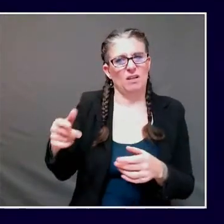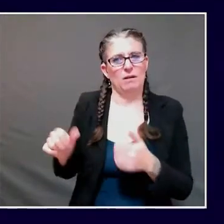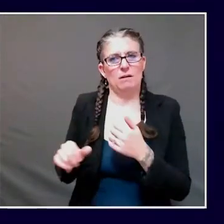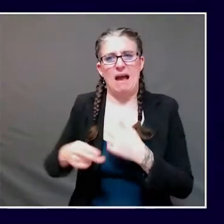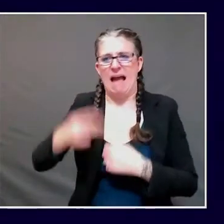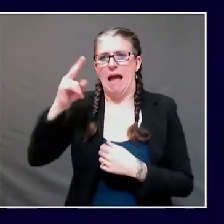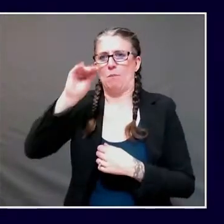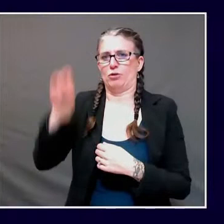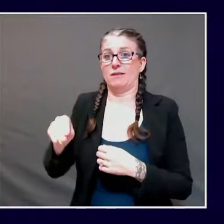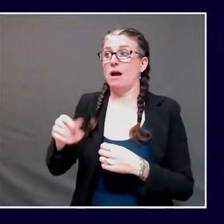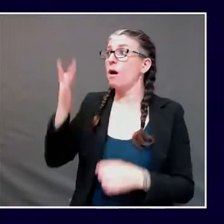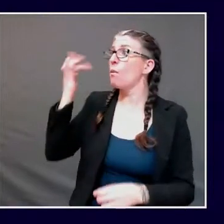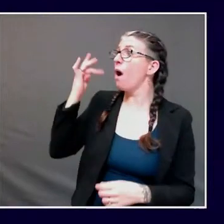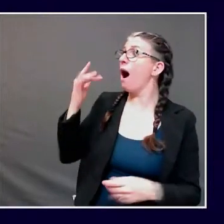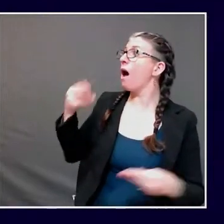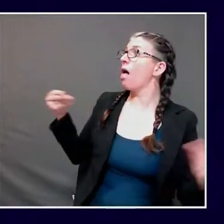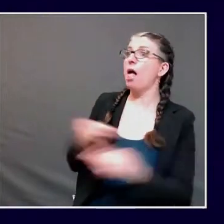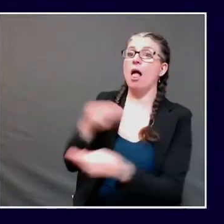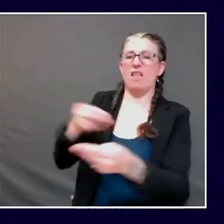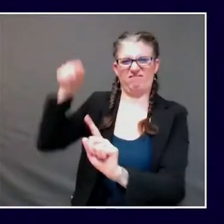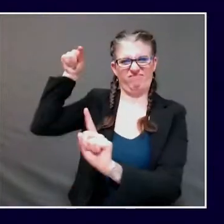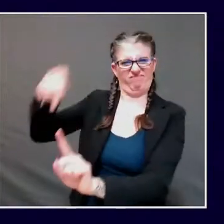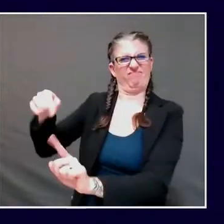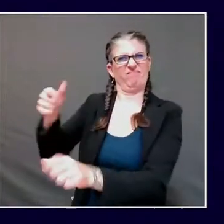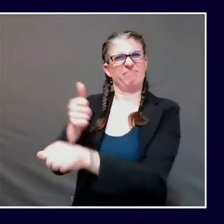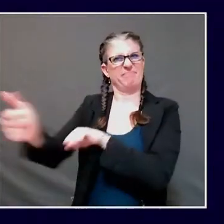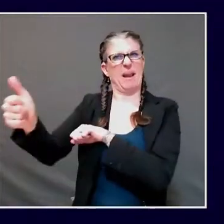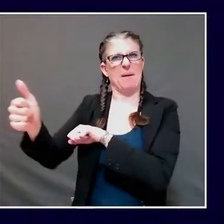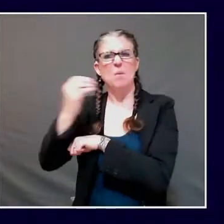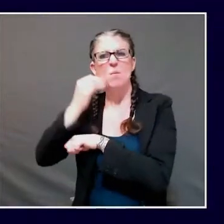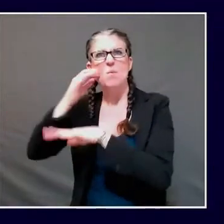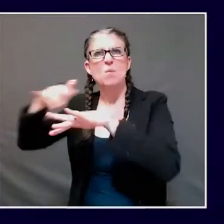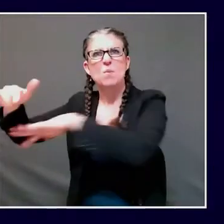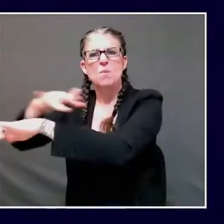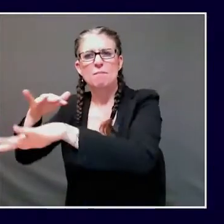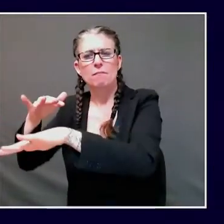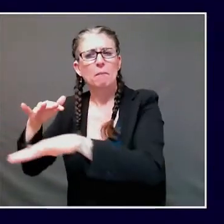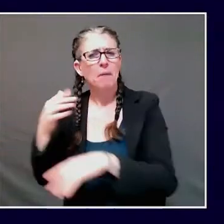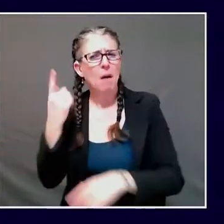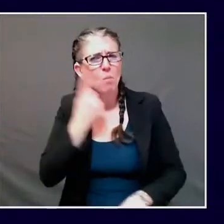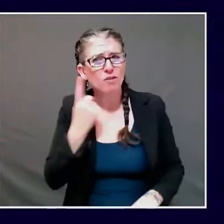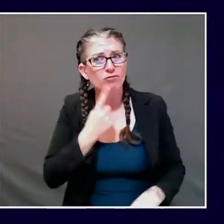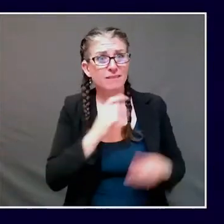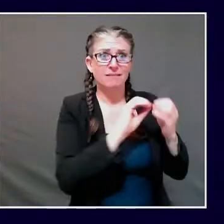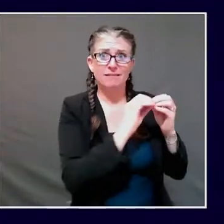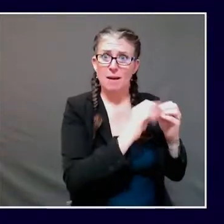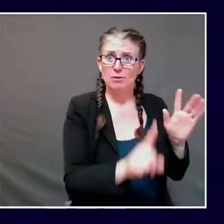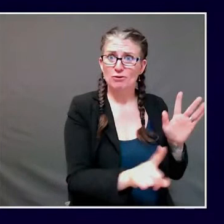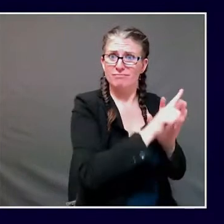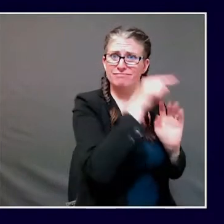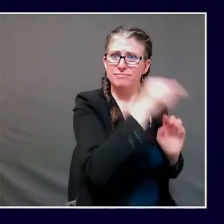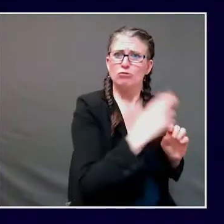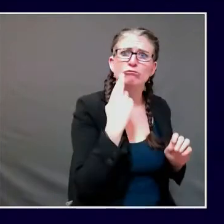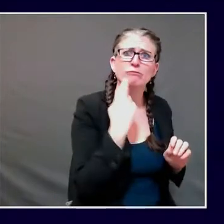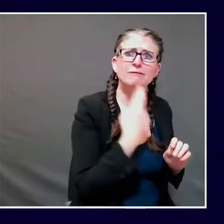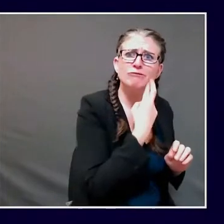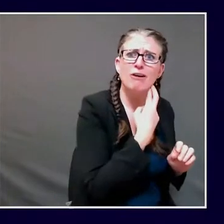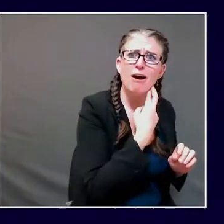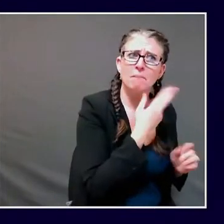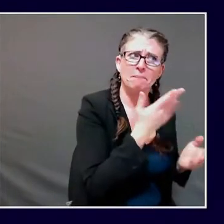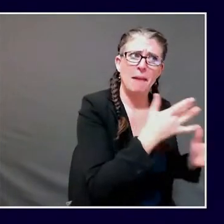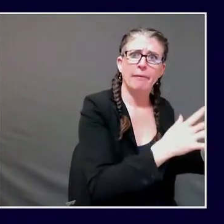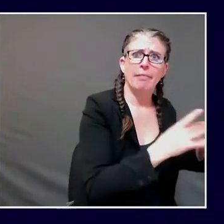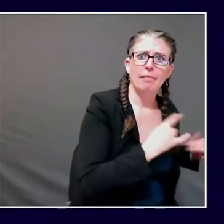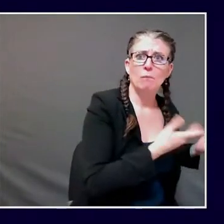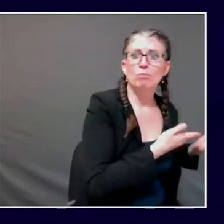be actually the sources of the virus. So have you found that to be true in Maine? And if yes, is these kind of